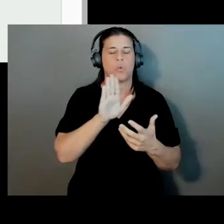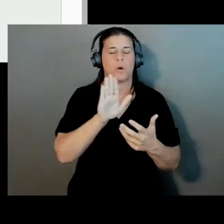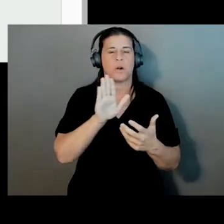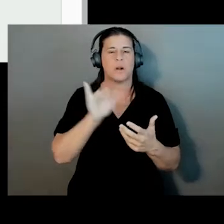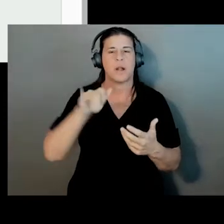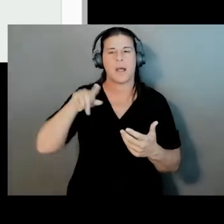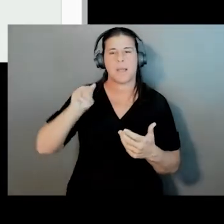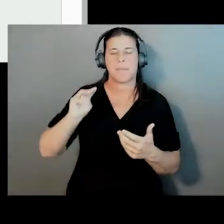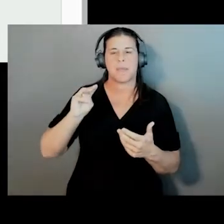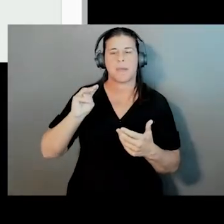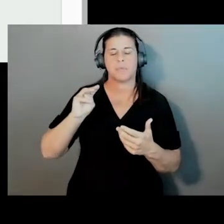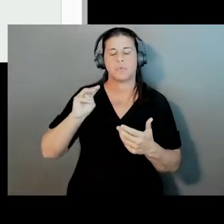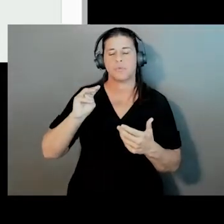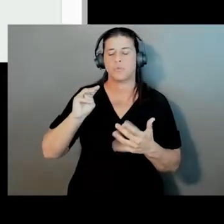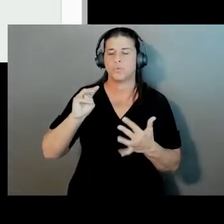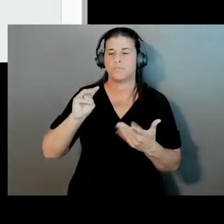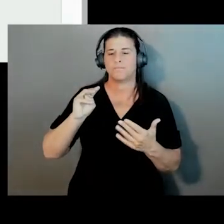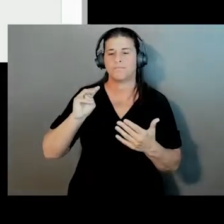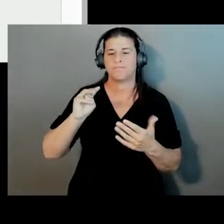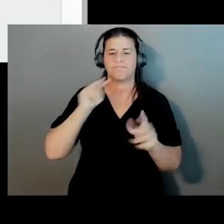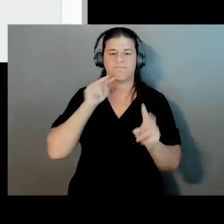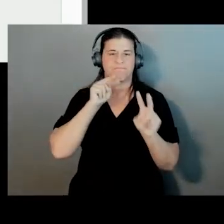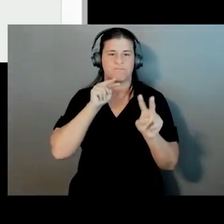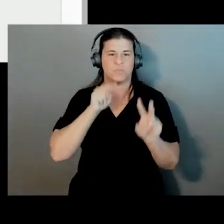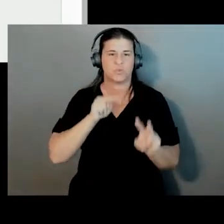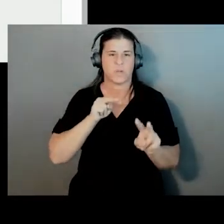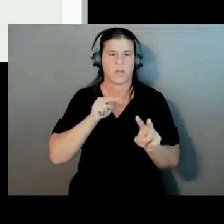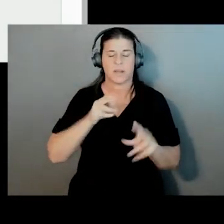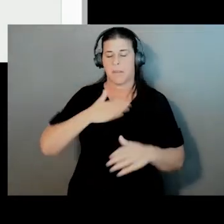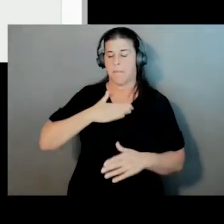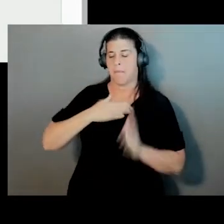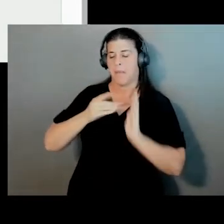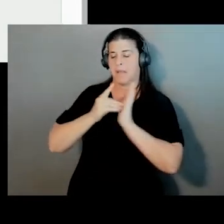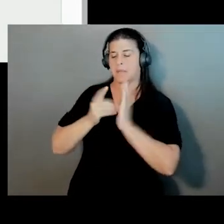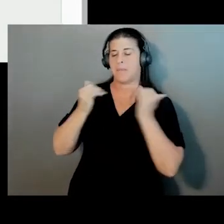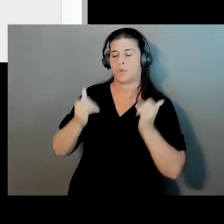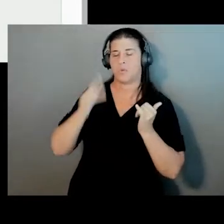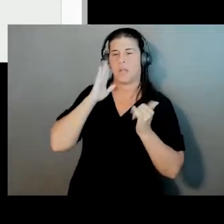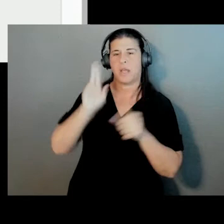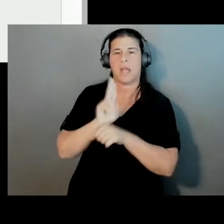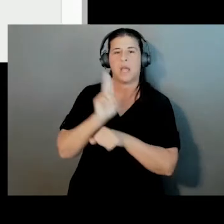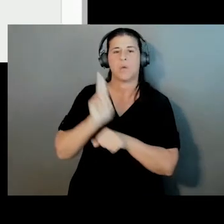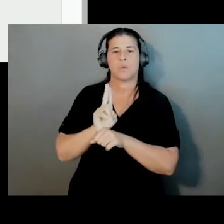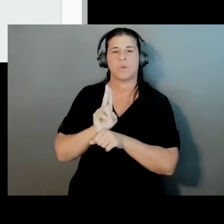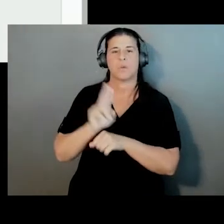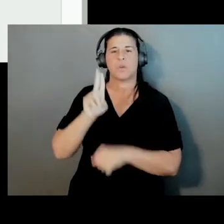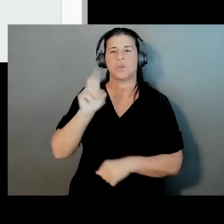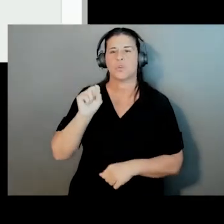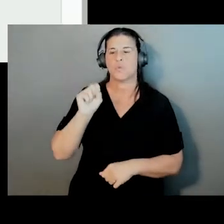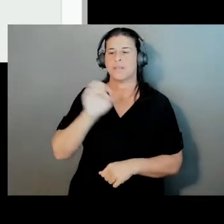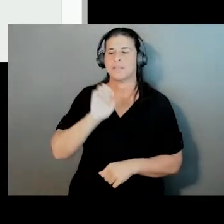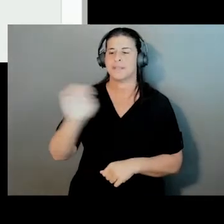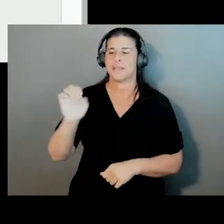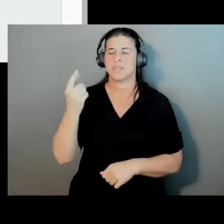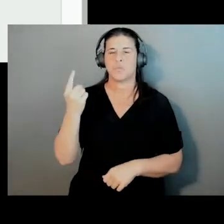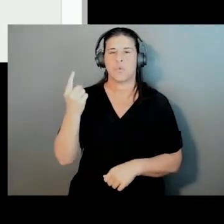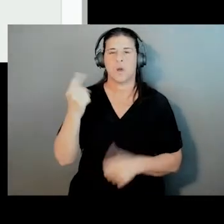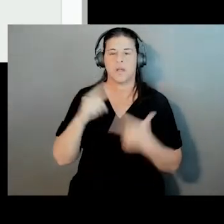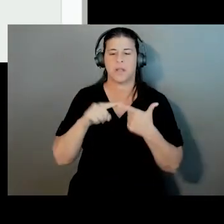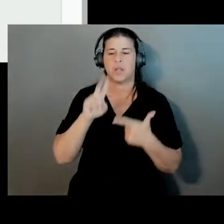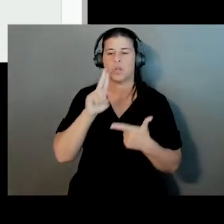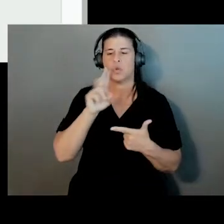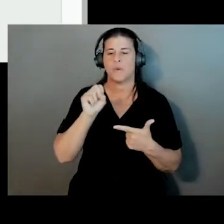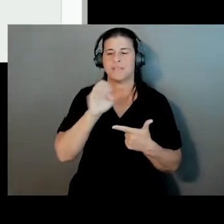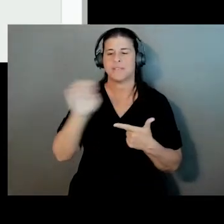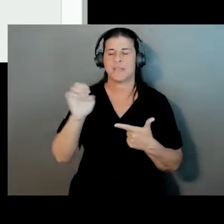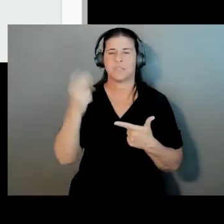IPAM to track. For my demo today, I'm going to be using US East 1 and US East 2. So I'm